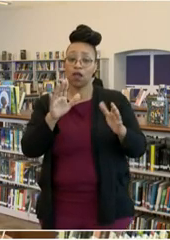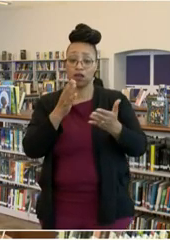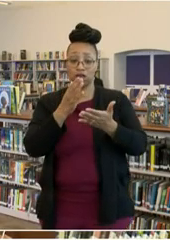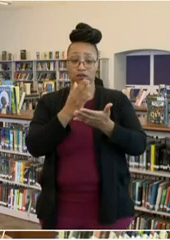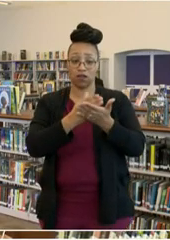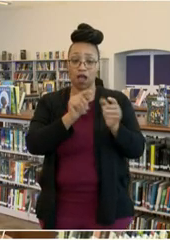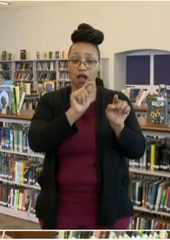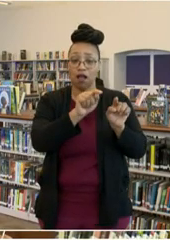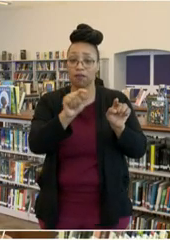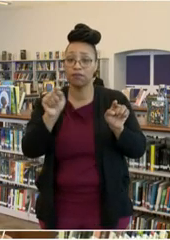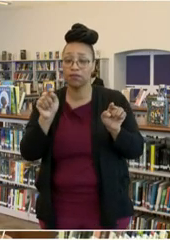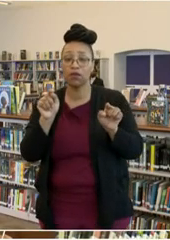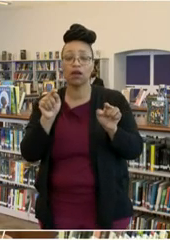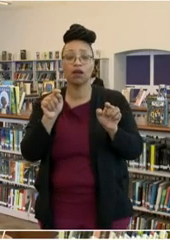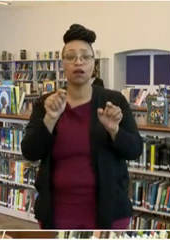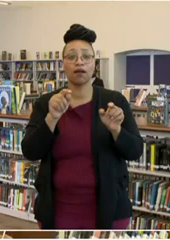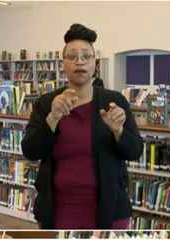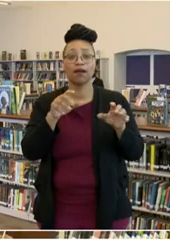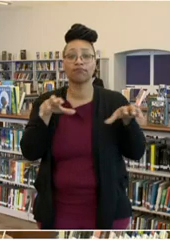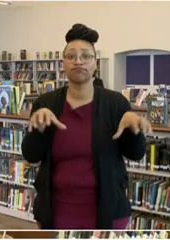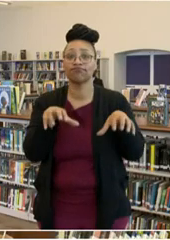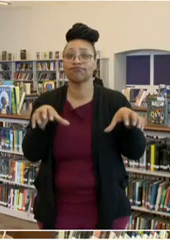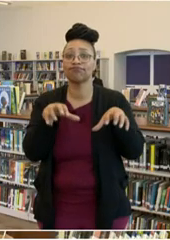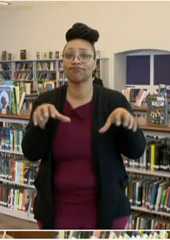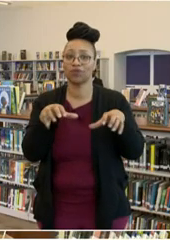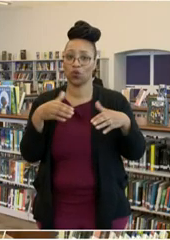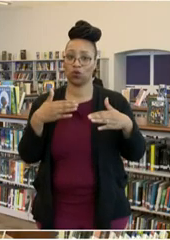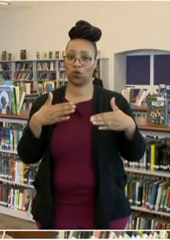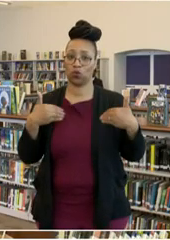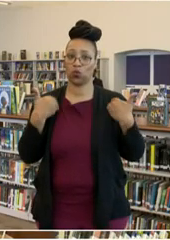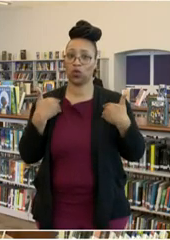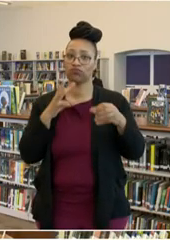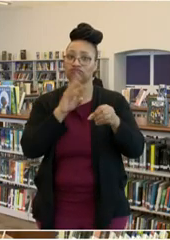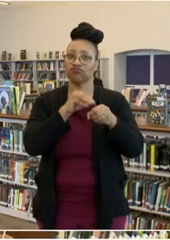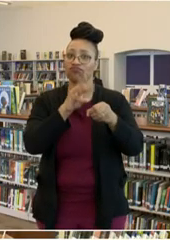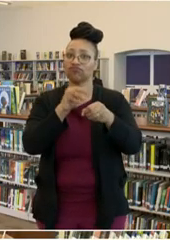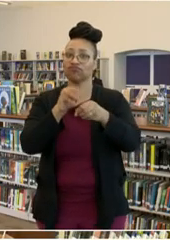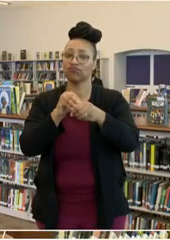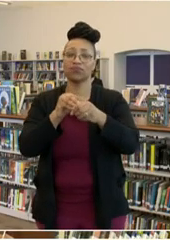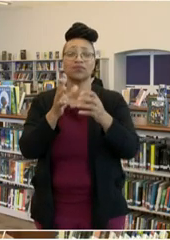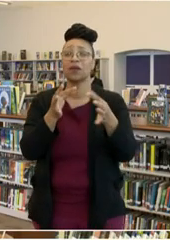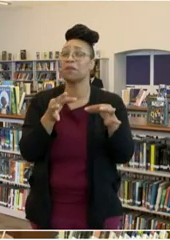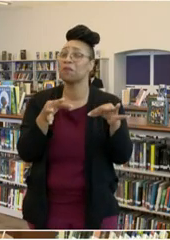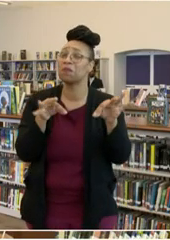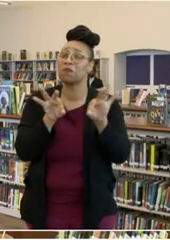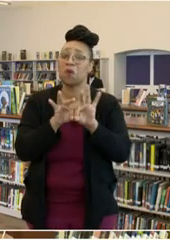that I need to address around police capacity, and we're going to continue to do that.